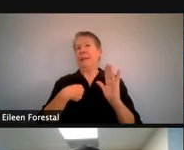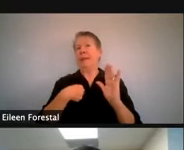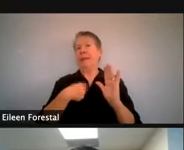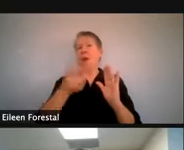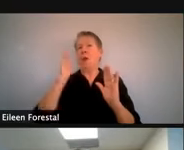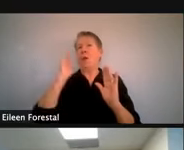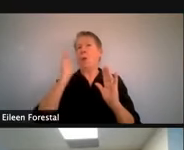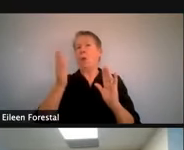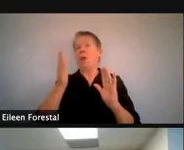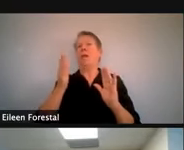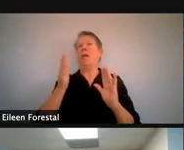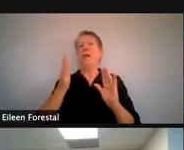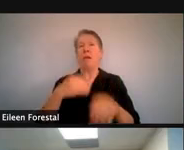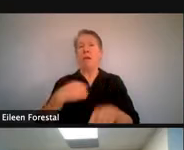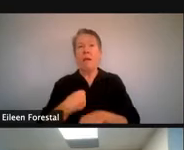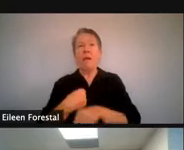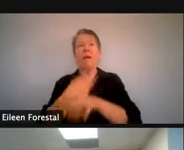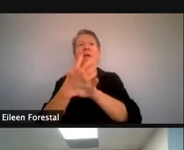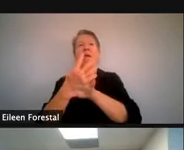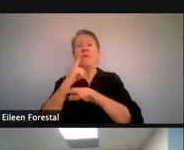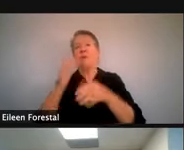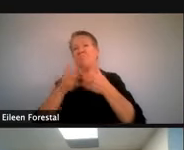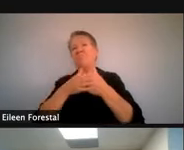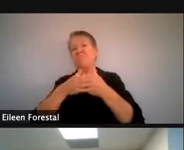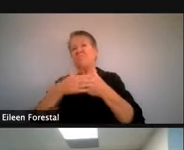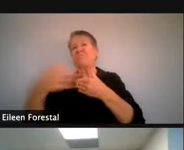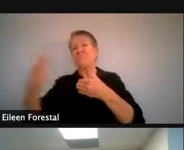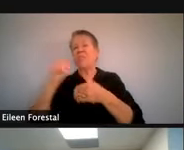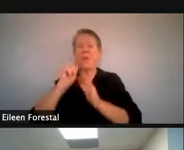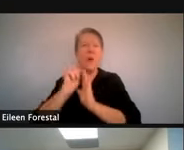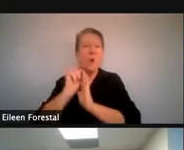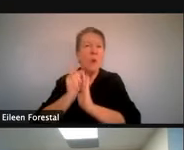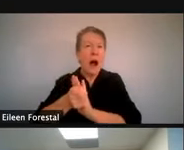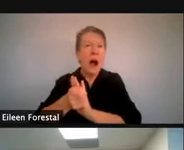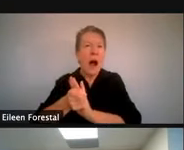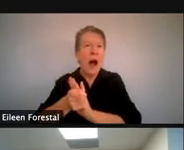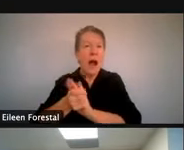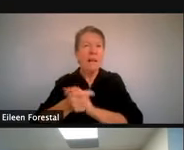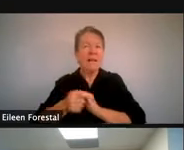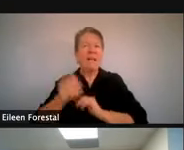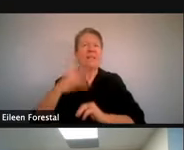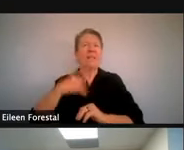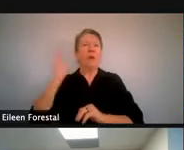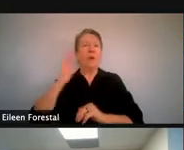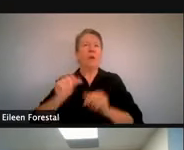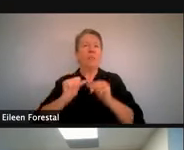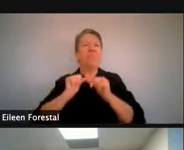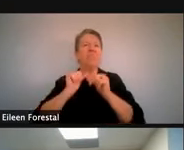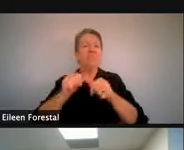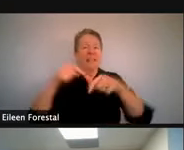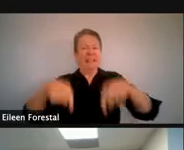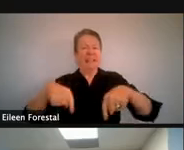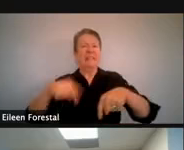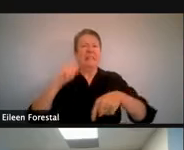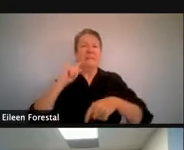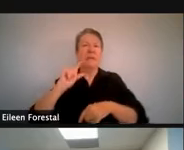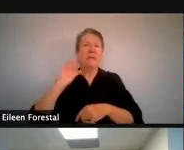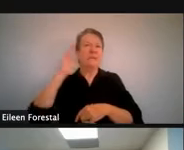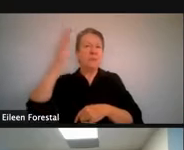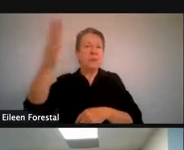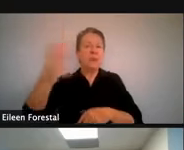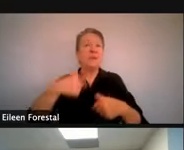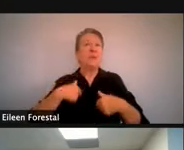future, not forever and always, but I think this is the format we're going to stick with, at least for the foreseeable future. So what we will do is we'll still